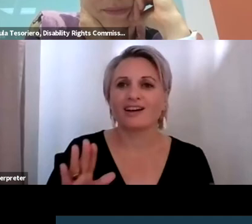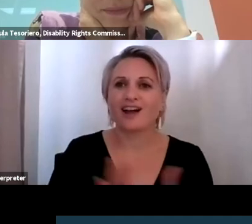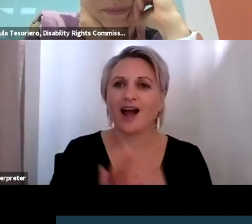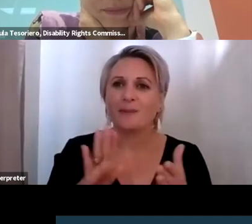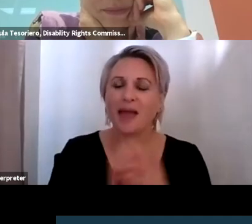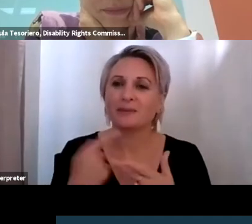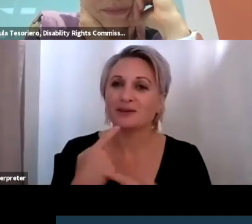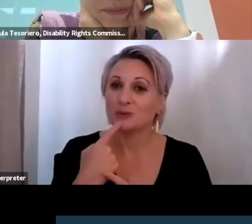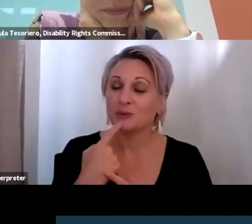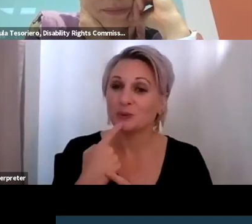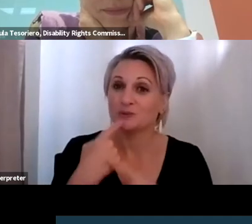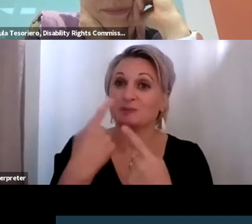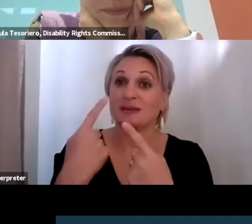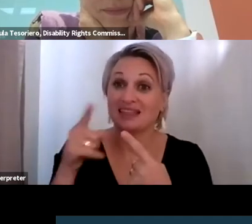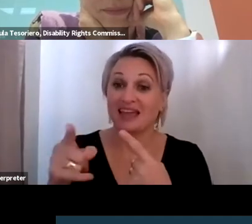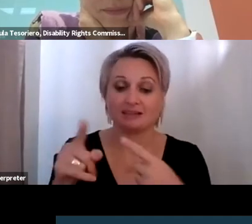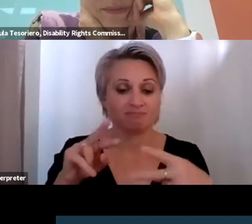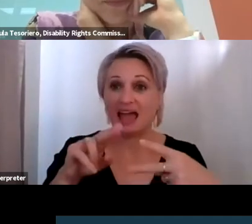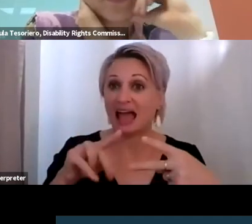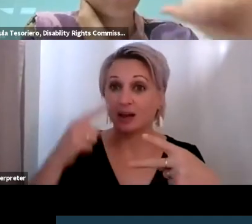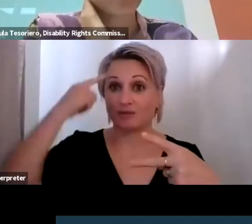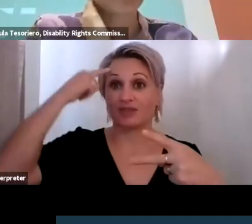Probably a couple of things that sort of spring to mind. One would be